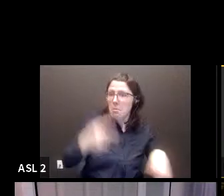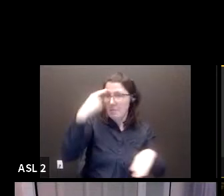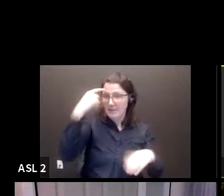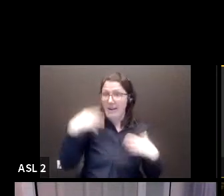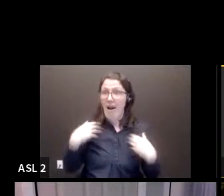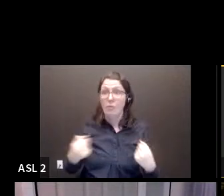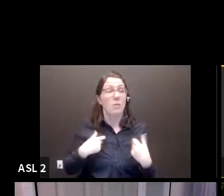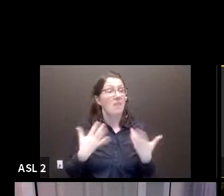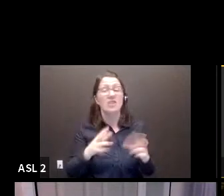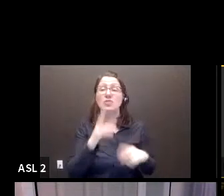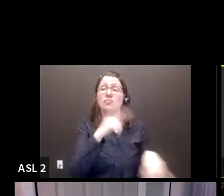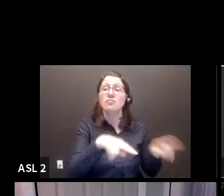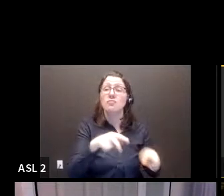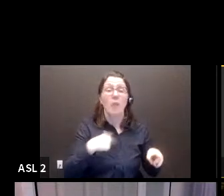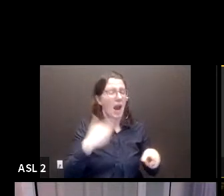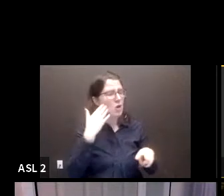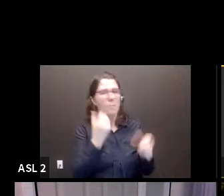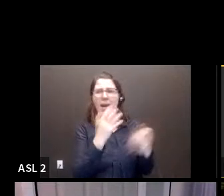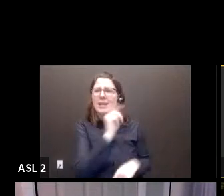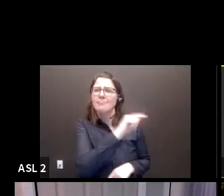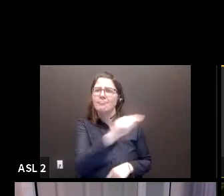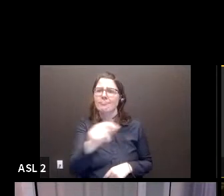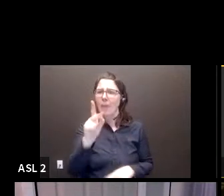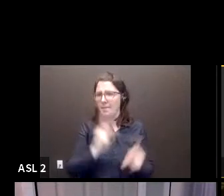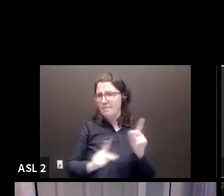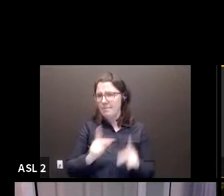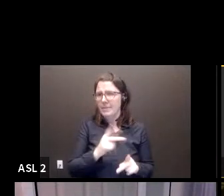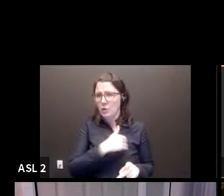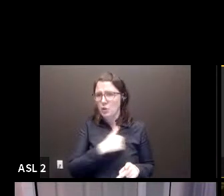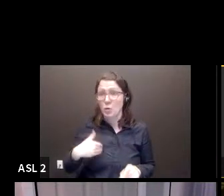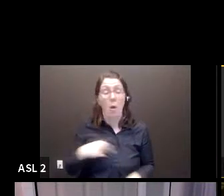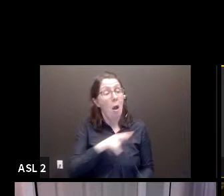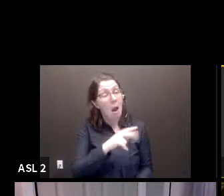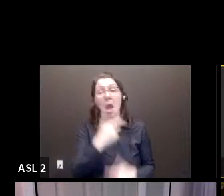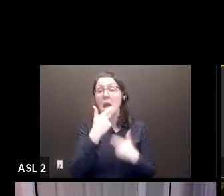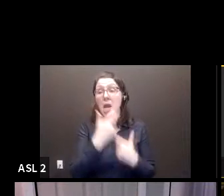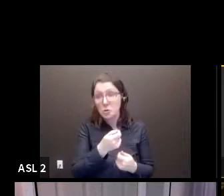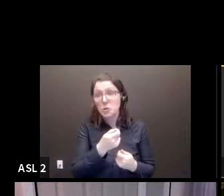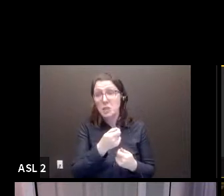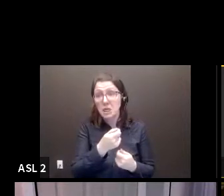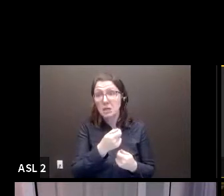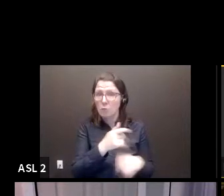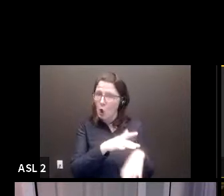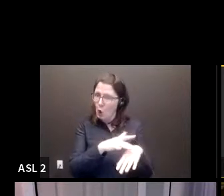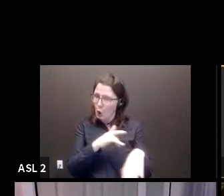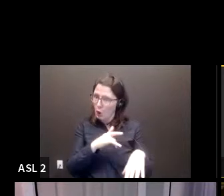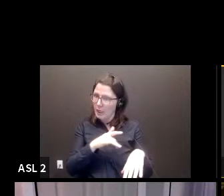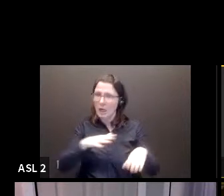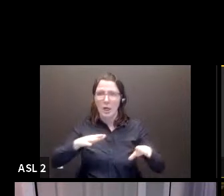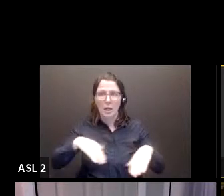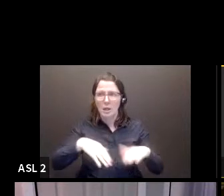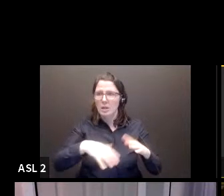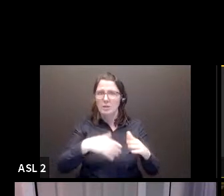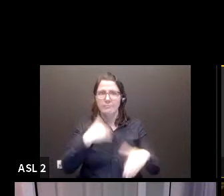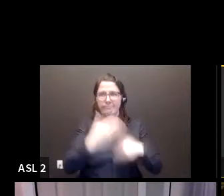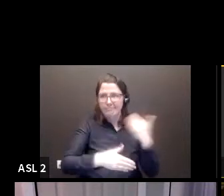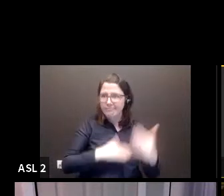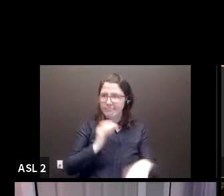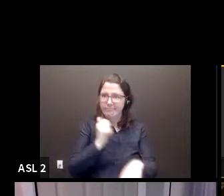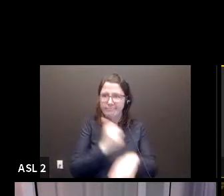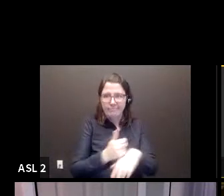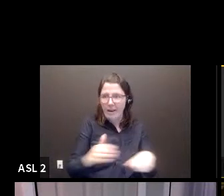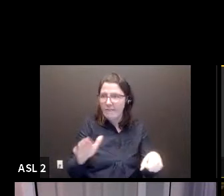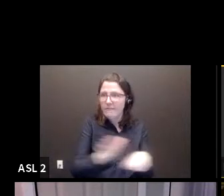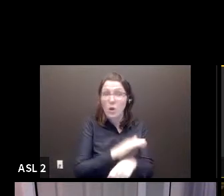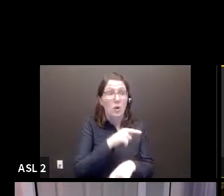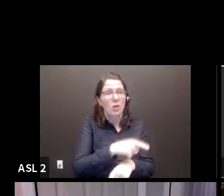toronto it's interesting but it's very early days and they have not gone anywhere near close enough in their evaluation to determine what the final outcome will